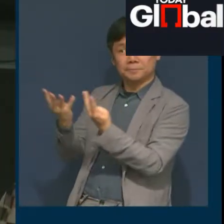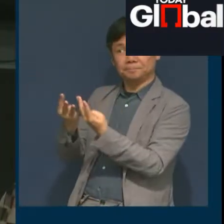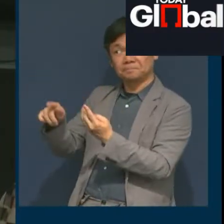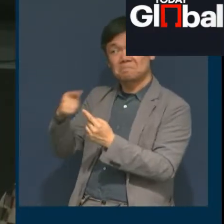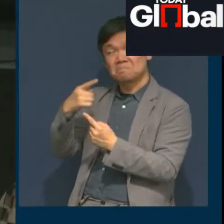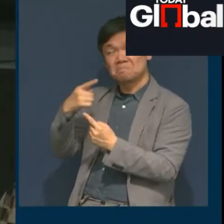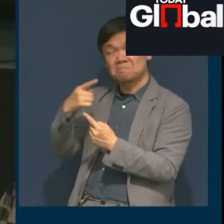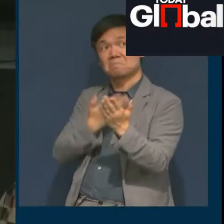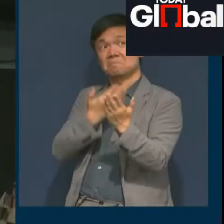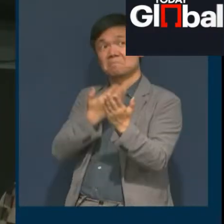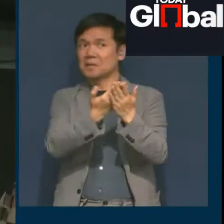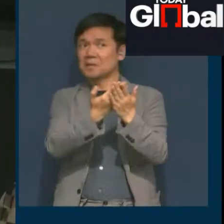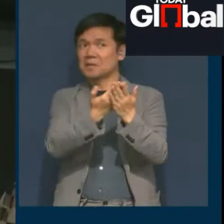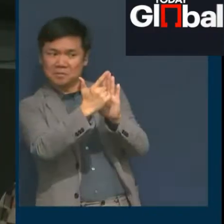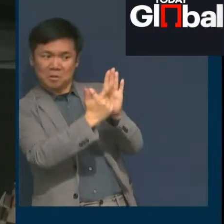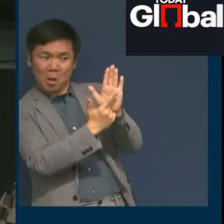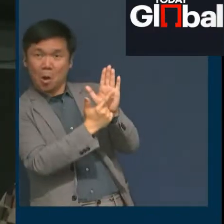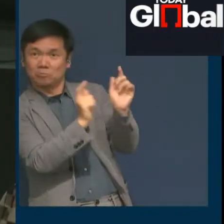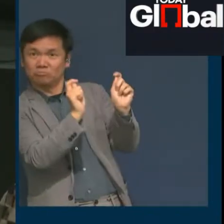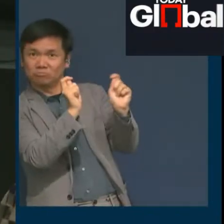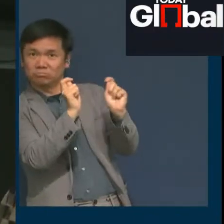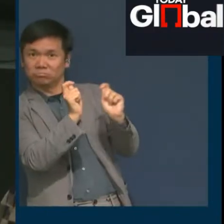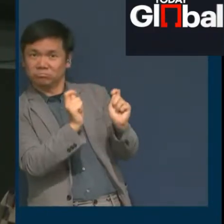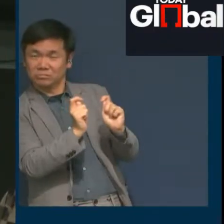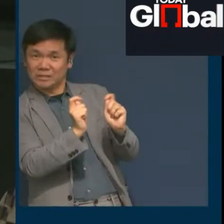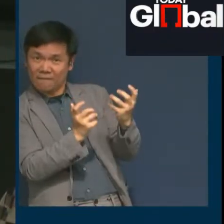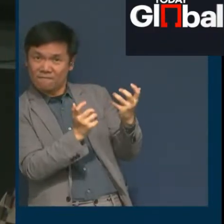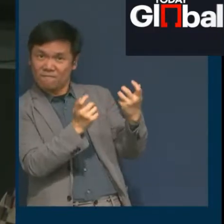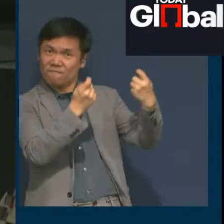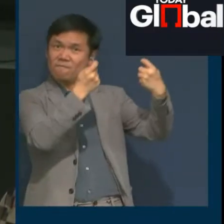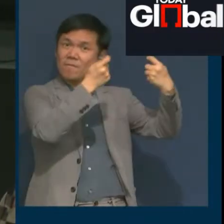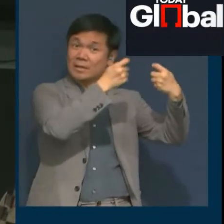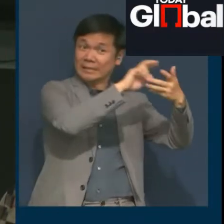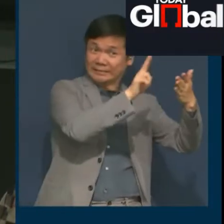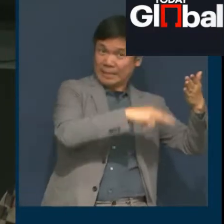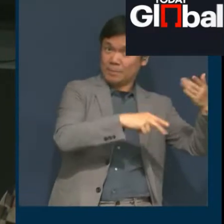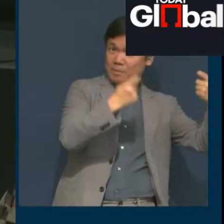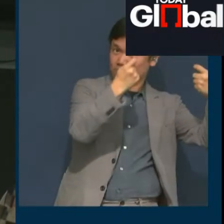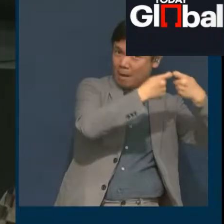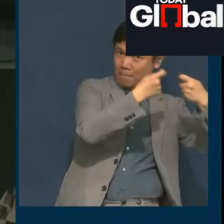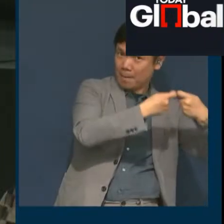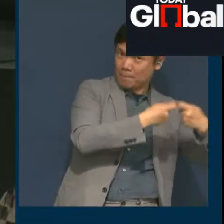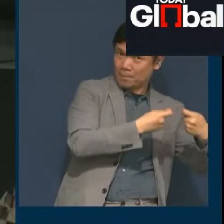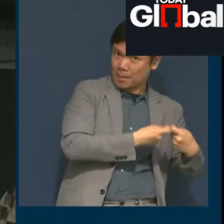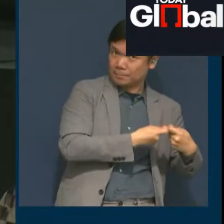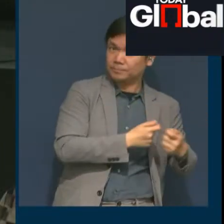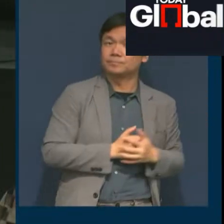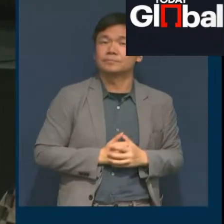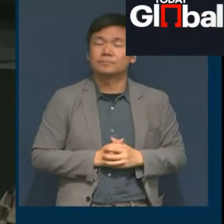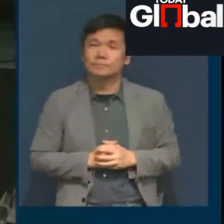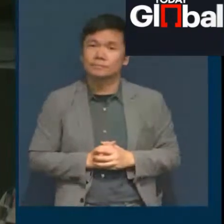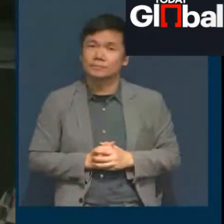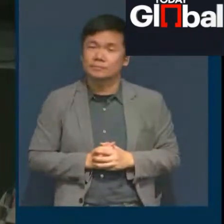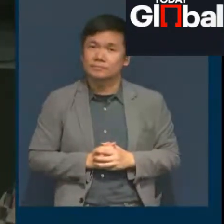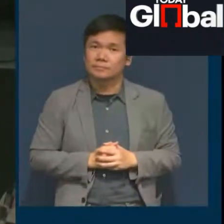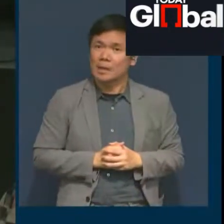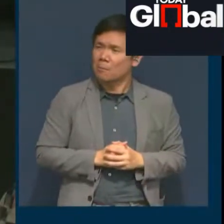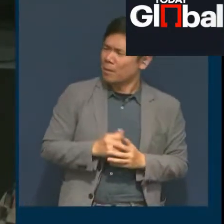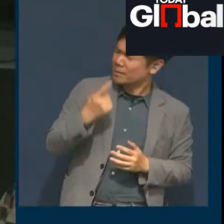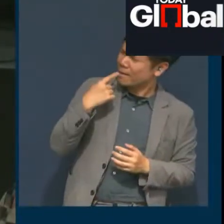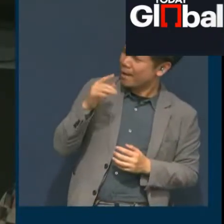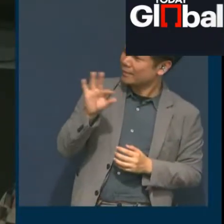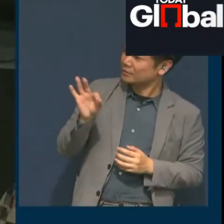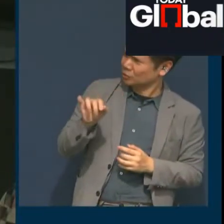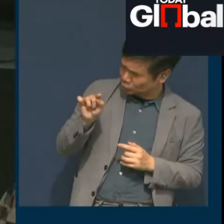to bring national legislation in line with international law. Now, is this also applied to